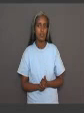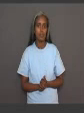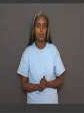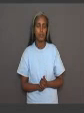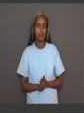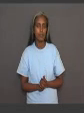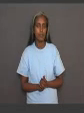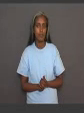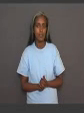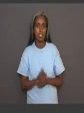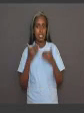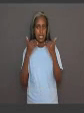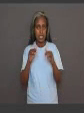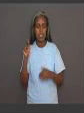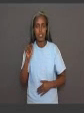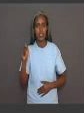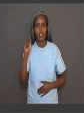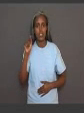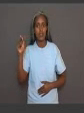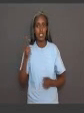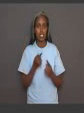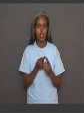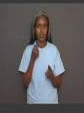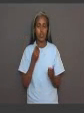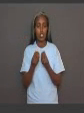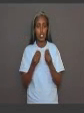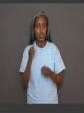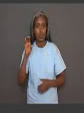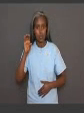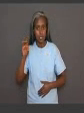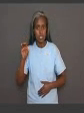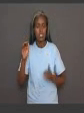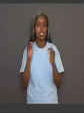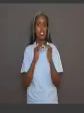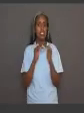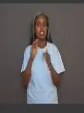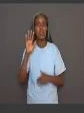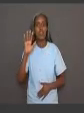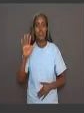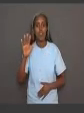The standard deviation for shop C is